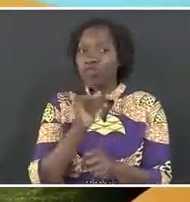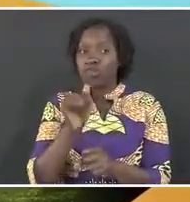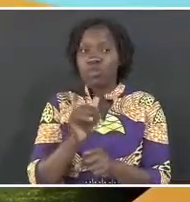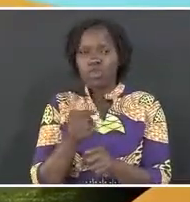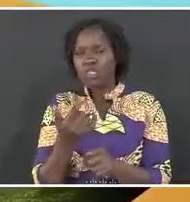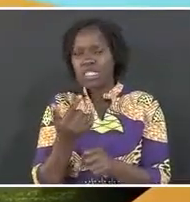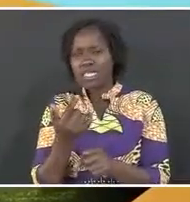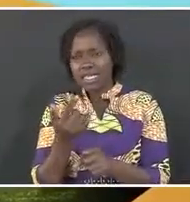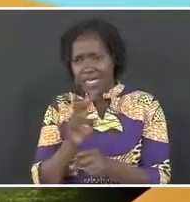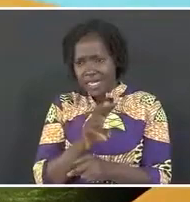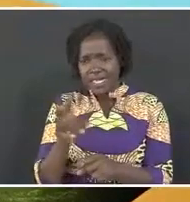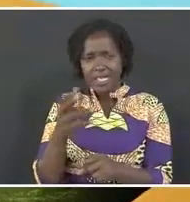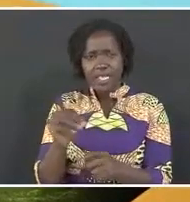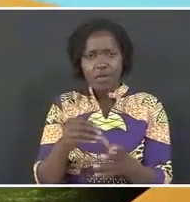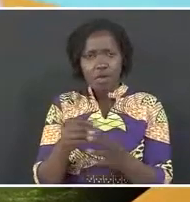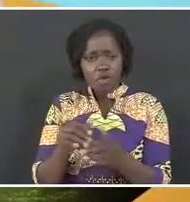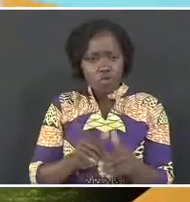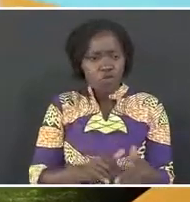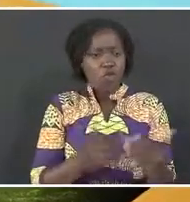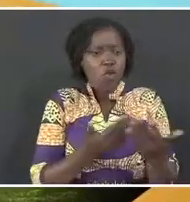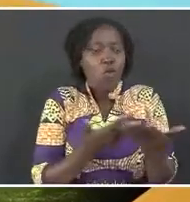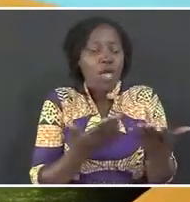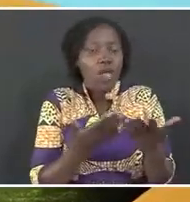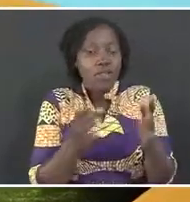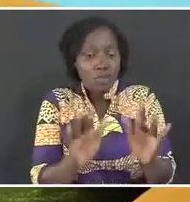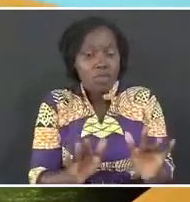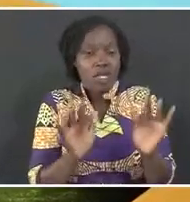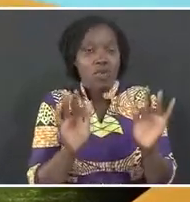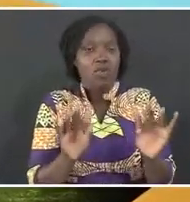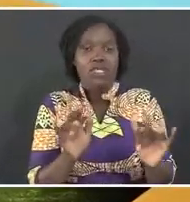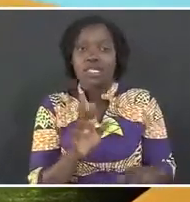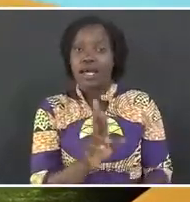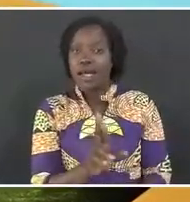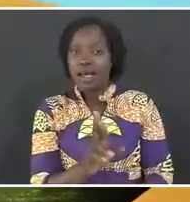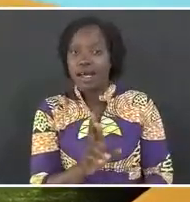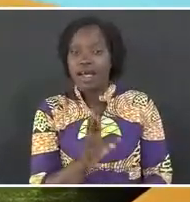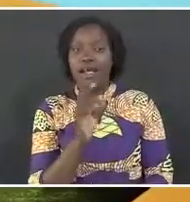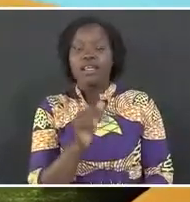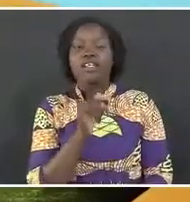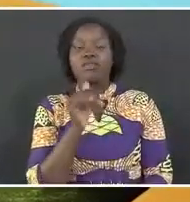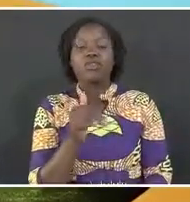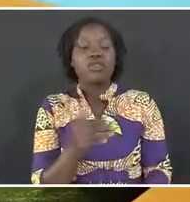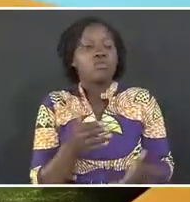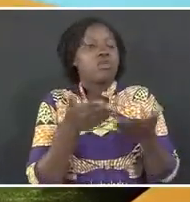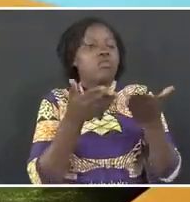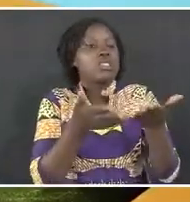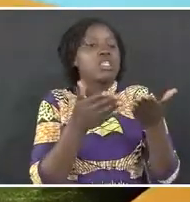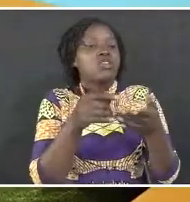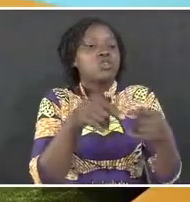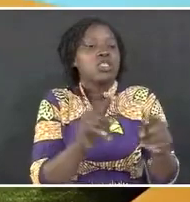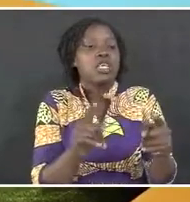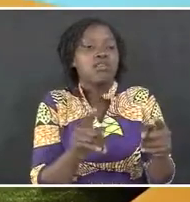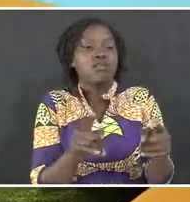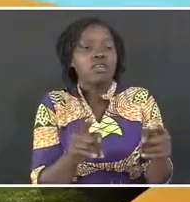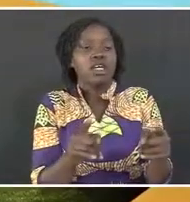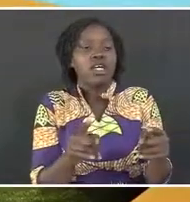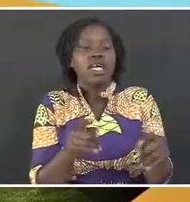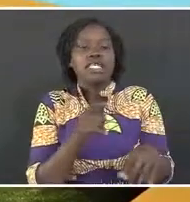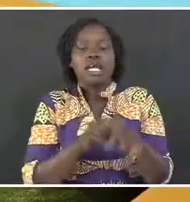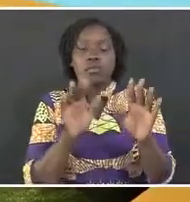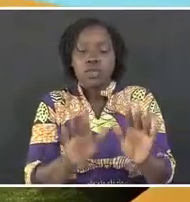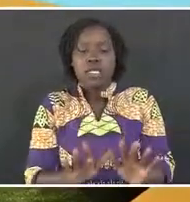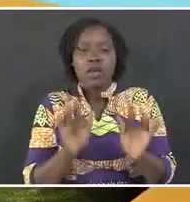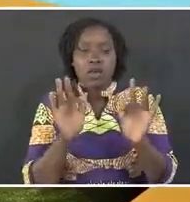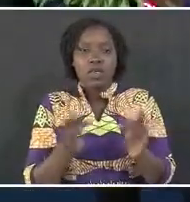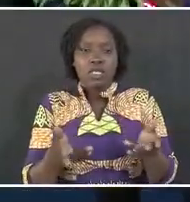avail ourselves where miracles are taking place. If you don't avail yourself where miracles are taking